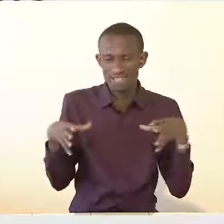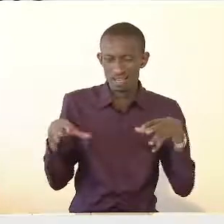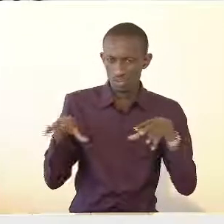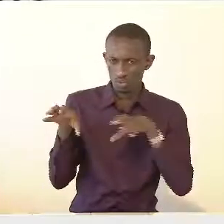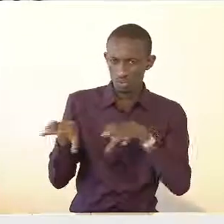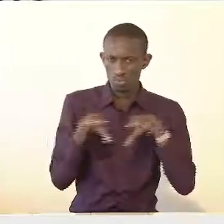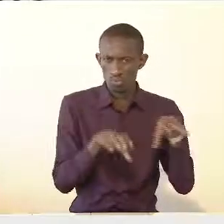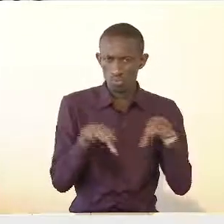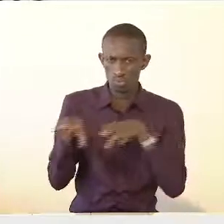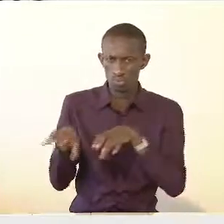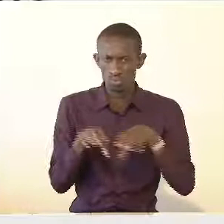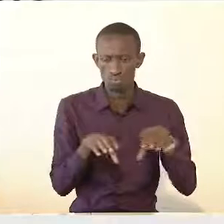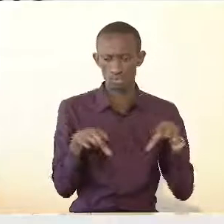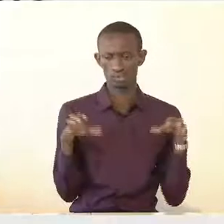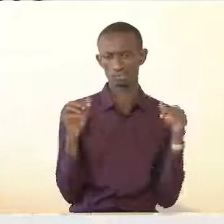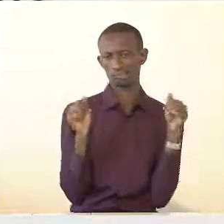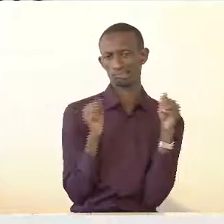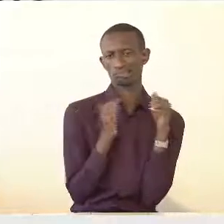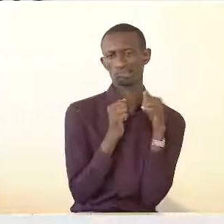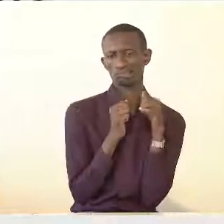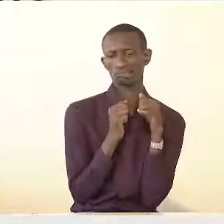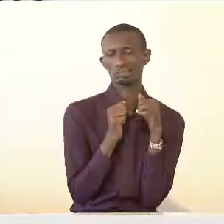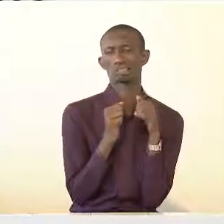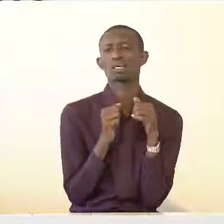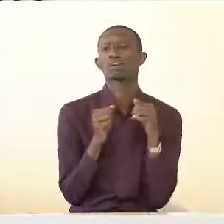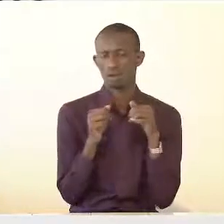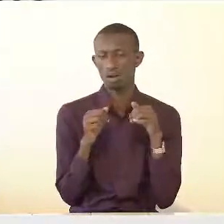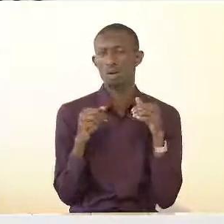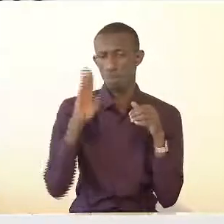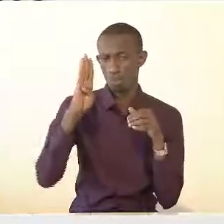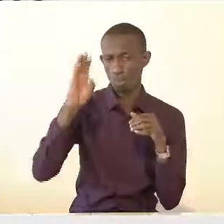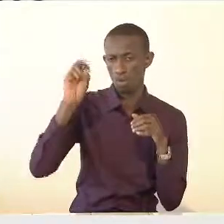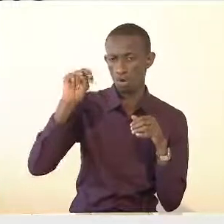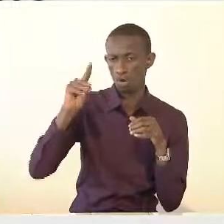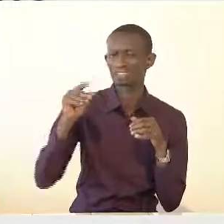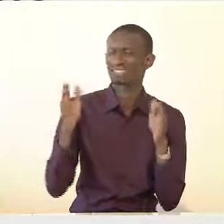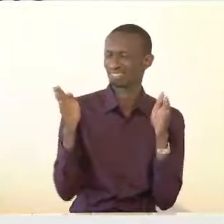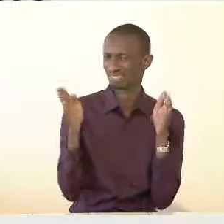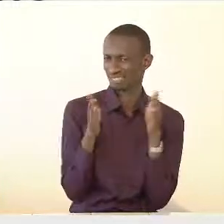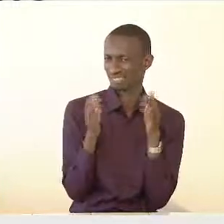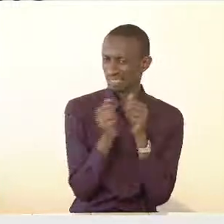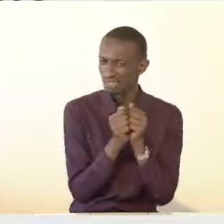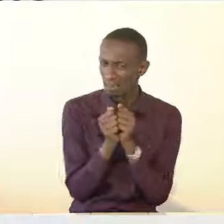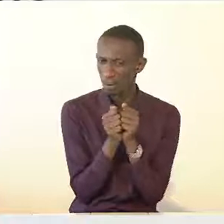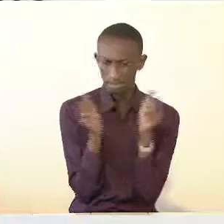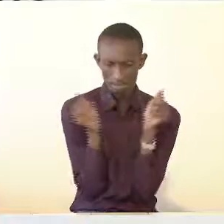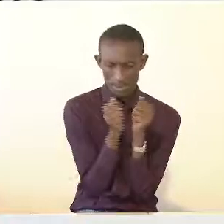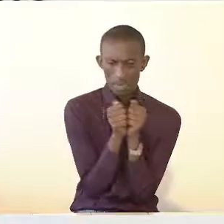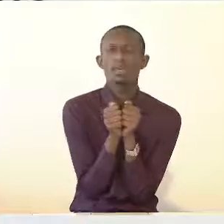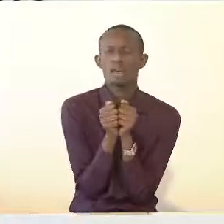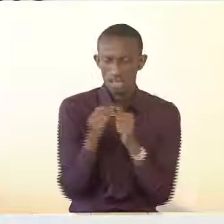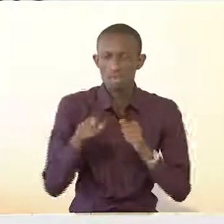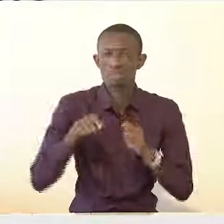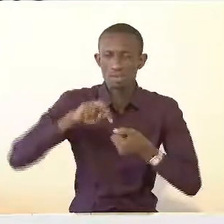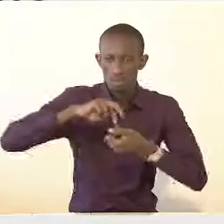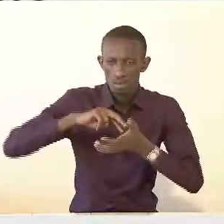bones beat one another, they generate the heat. The third is what you call raising of the body hairs, or